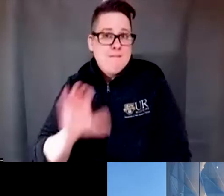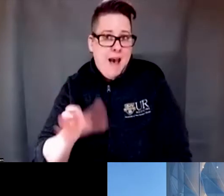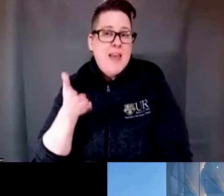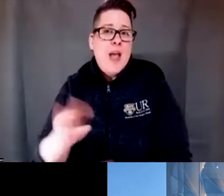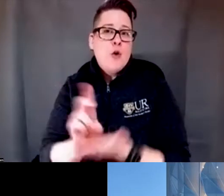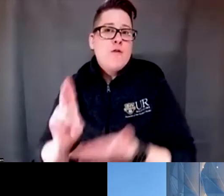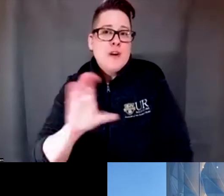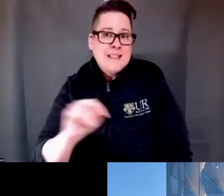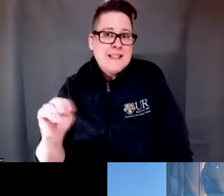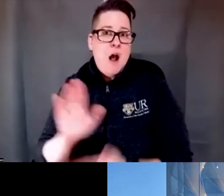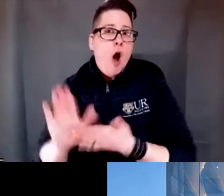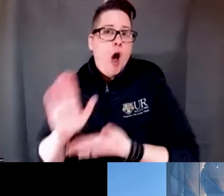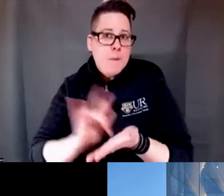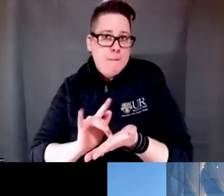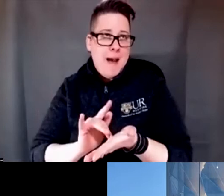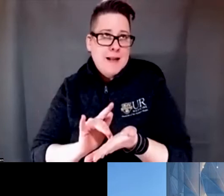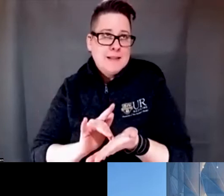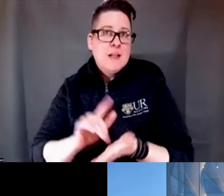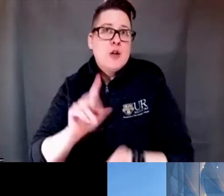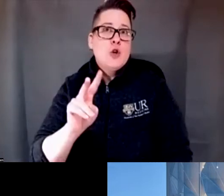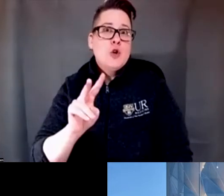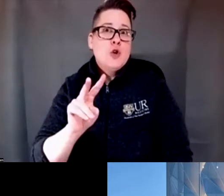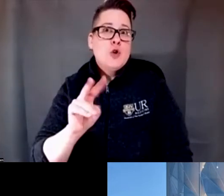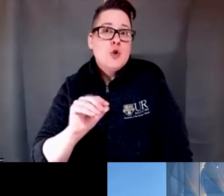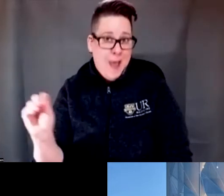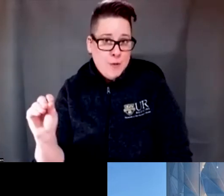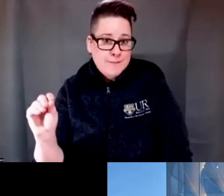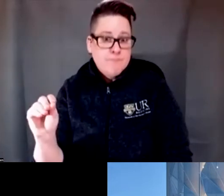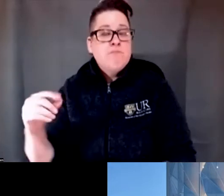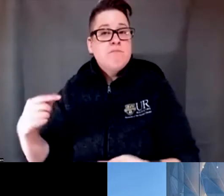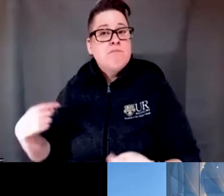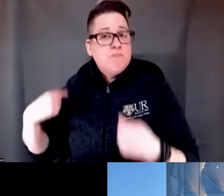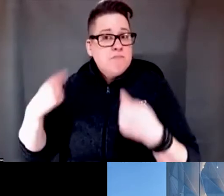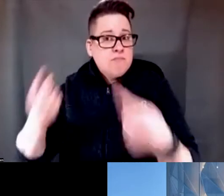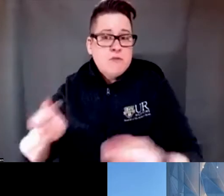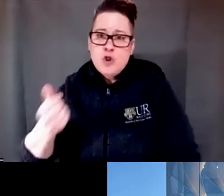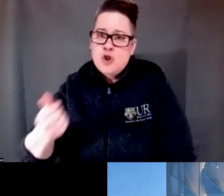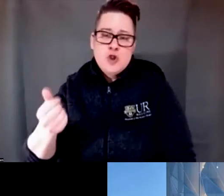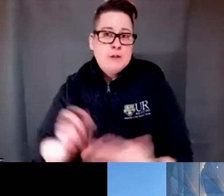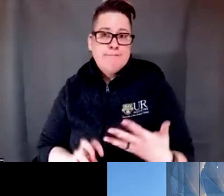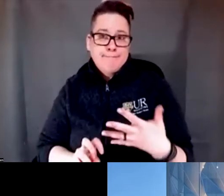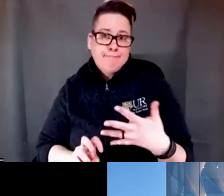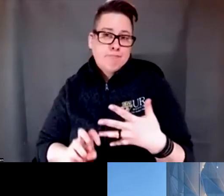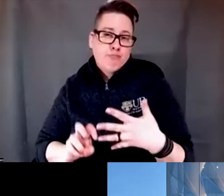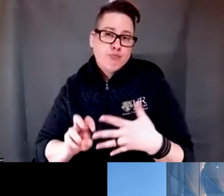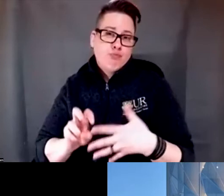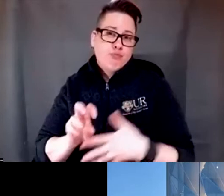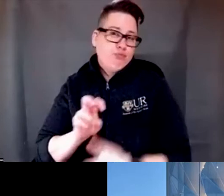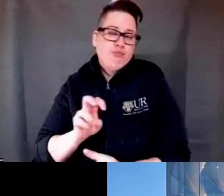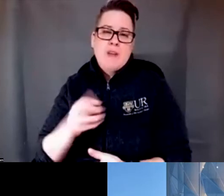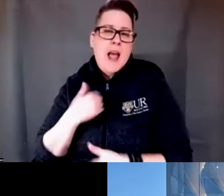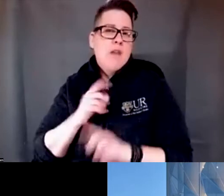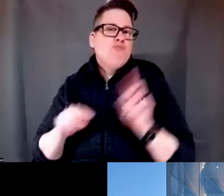of Cincinnati College of Medicine in 2000. And over the years, she has risen through the faculty ranks and a variety